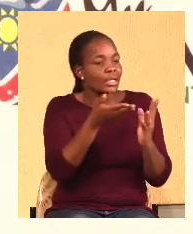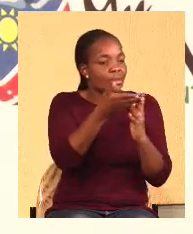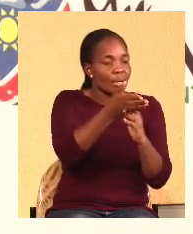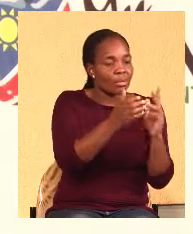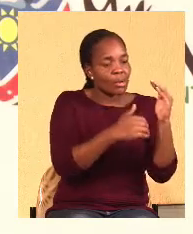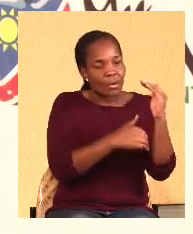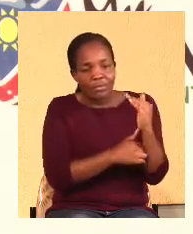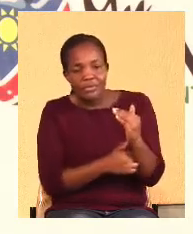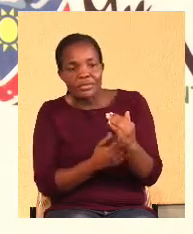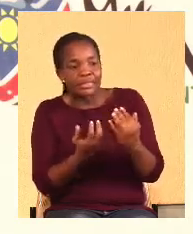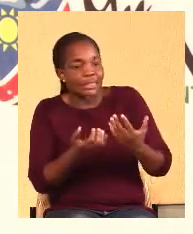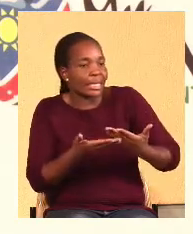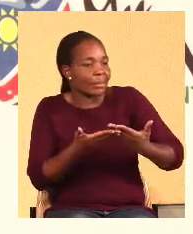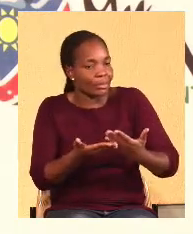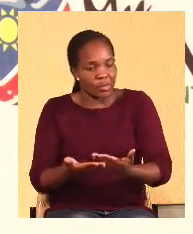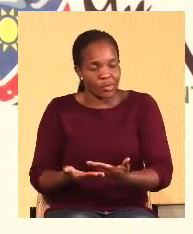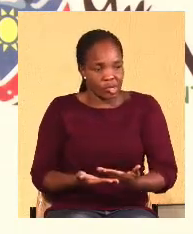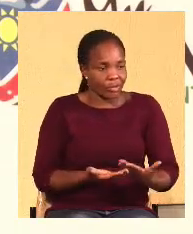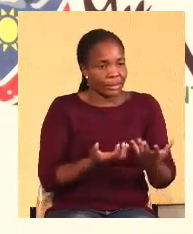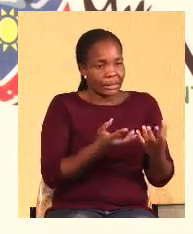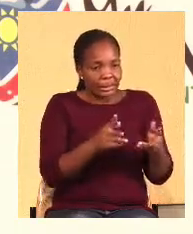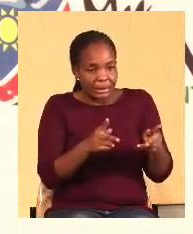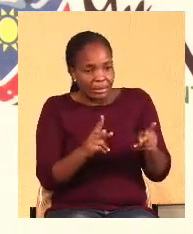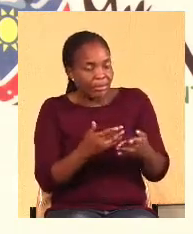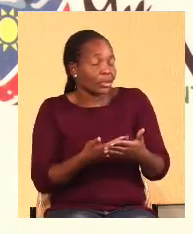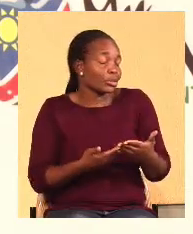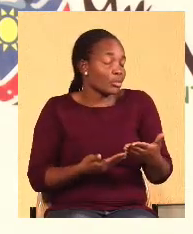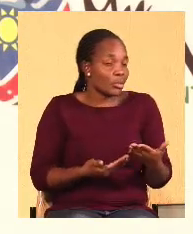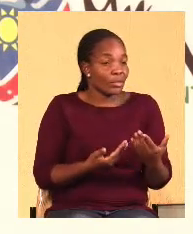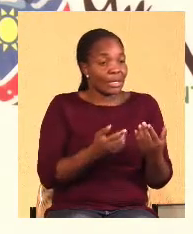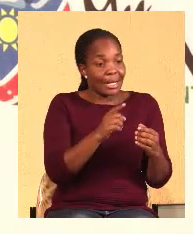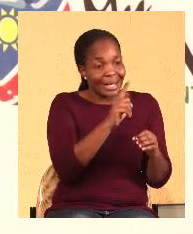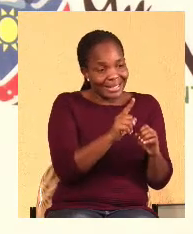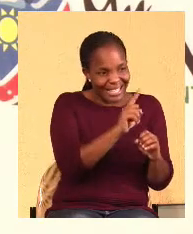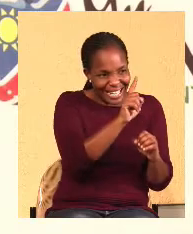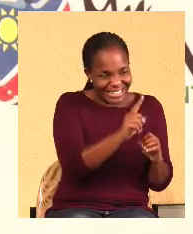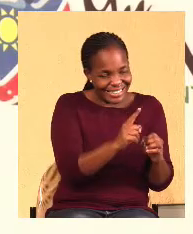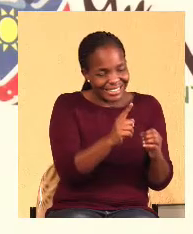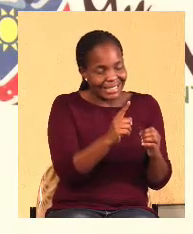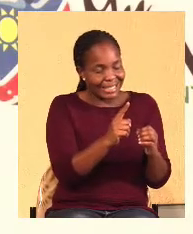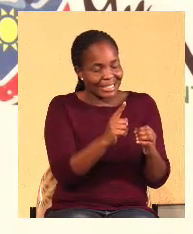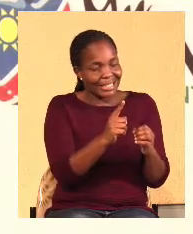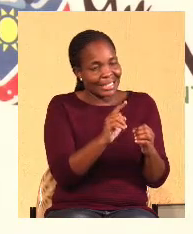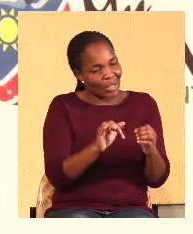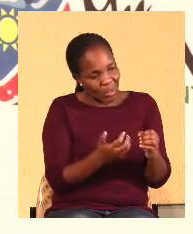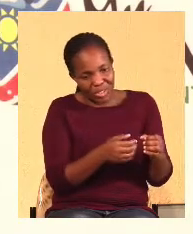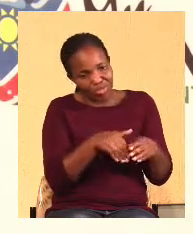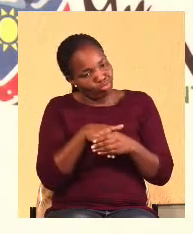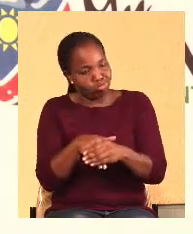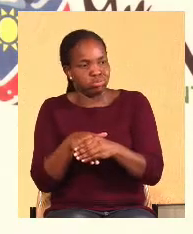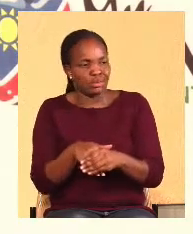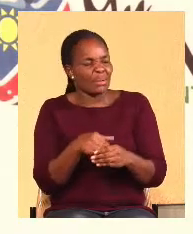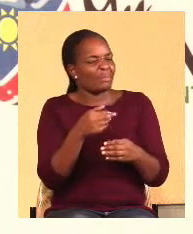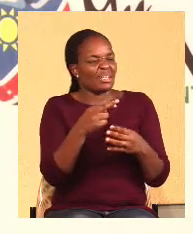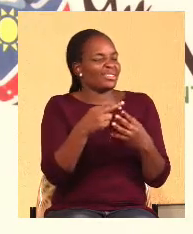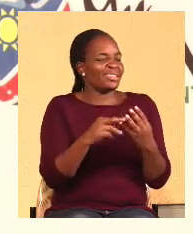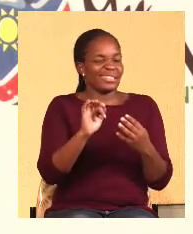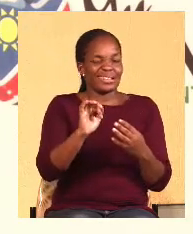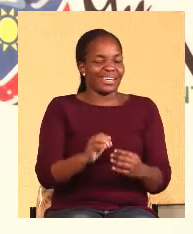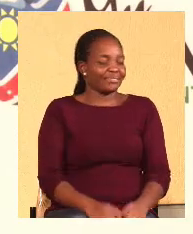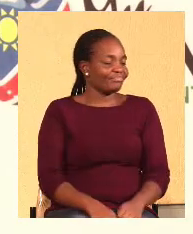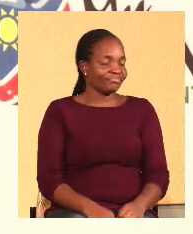designated to issue these permits to travel for reasons that are not necessarily valid. As a result, we